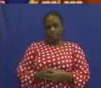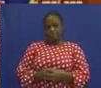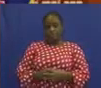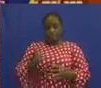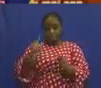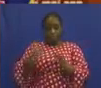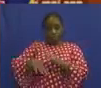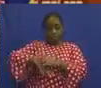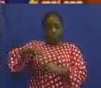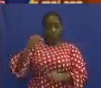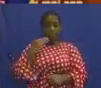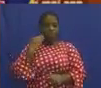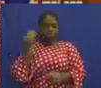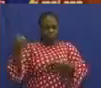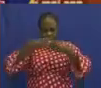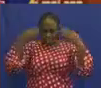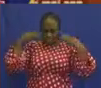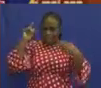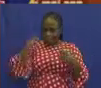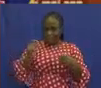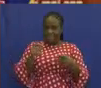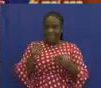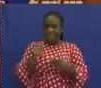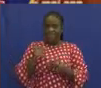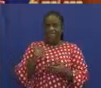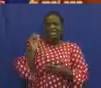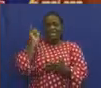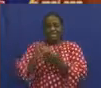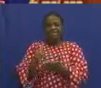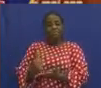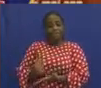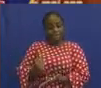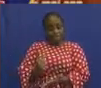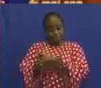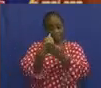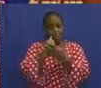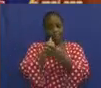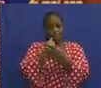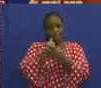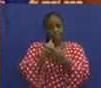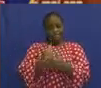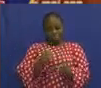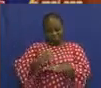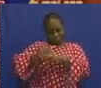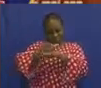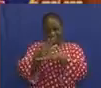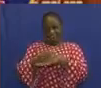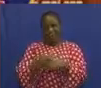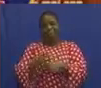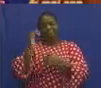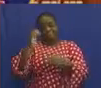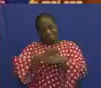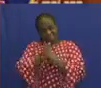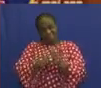Kosi siya, wo maske, no ni ba buwohi, ni ba wawo, nwo shwe he la, keje wo